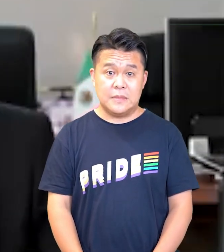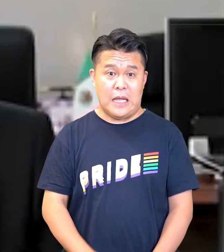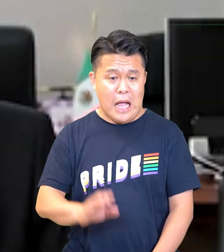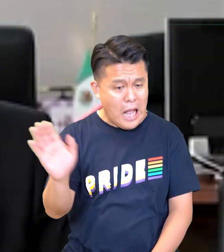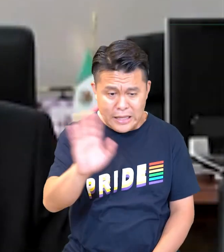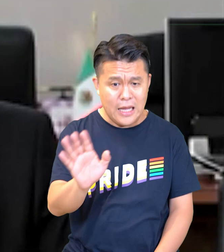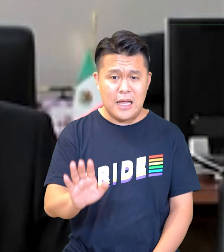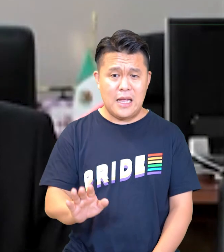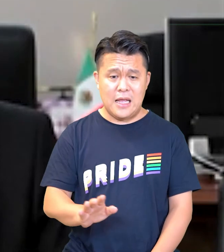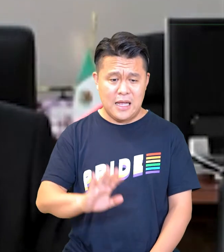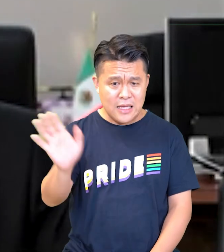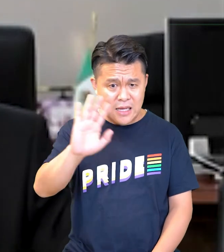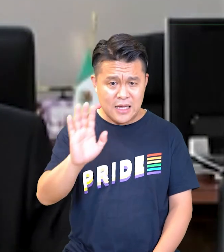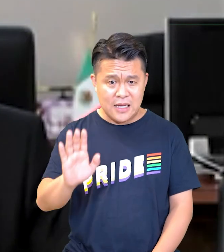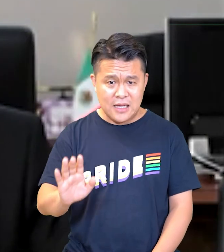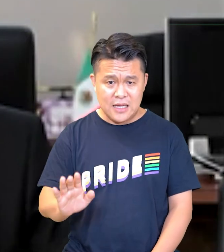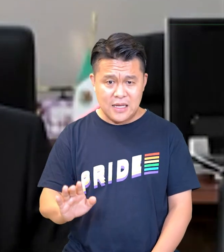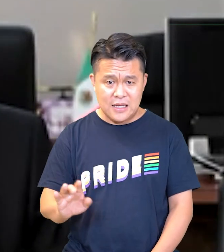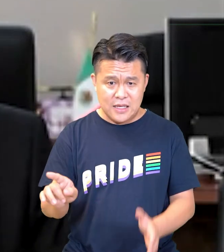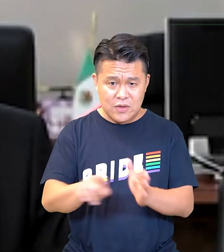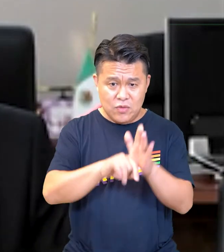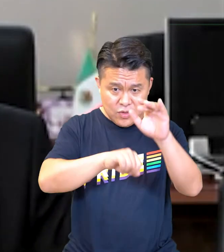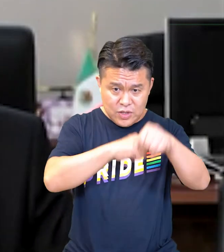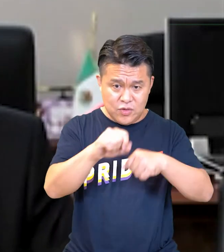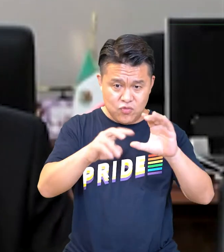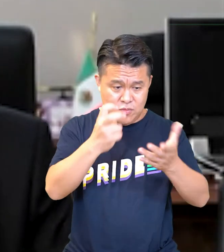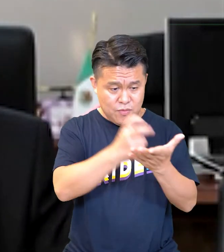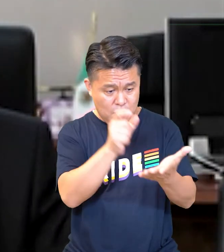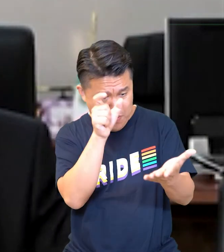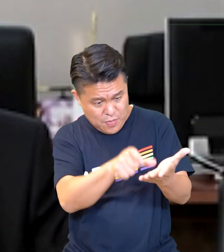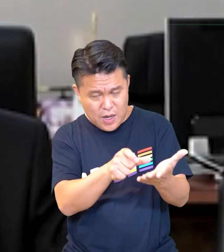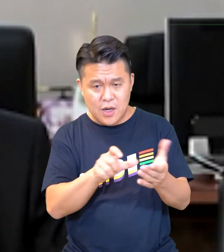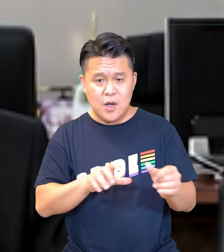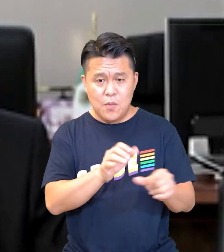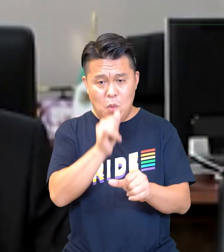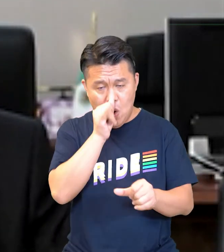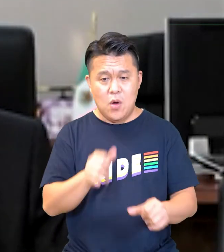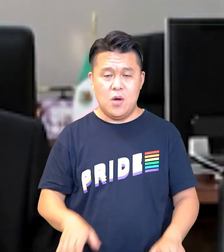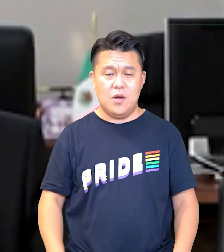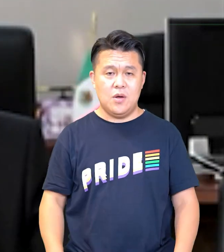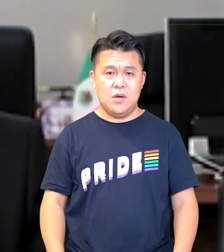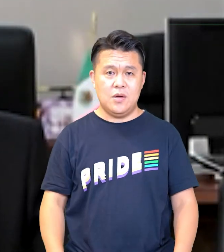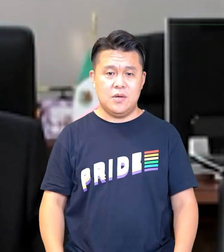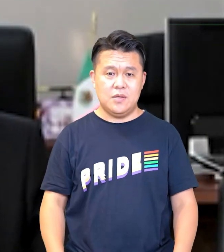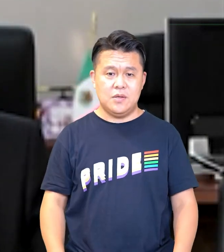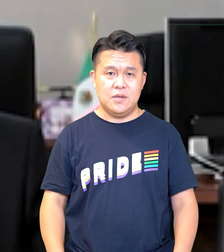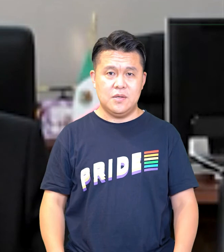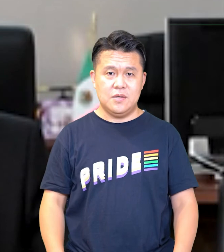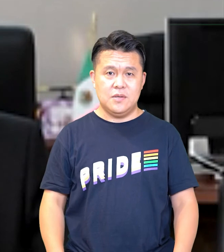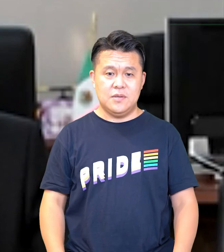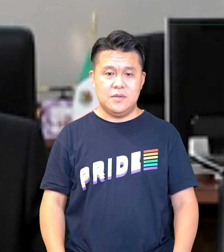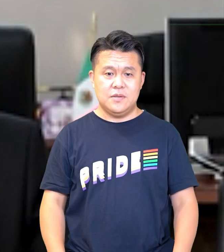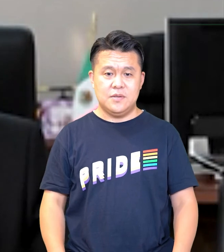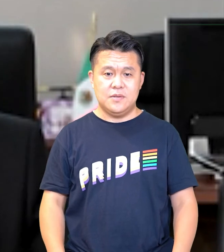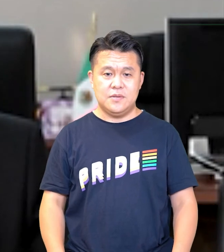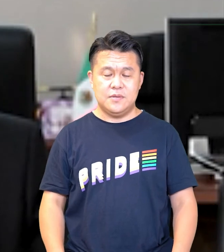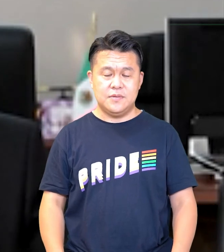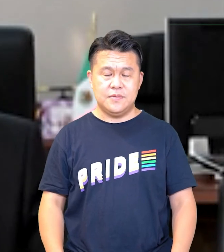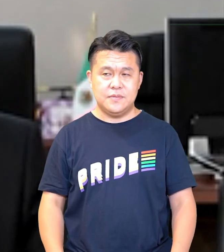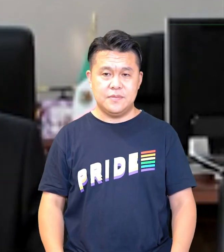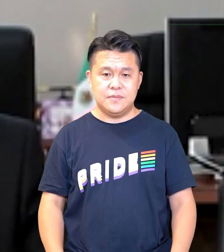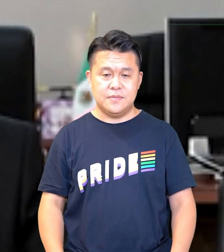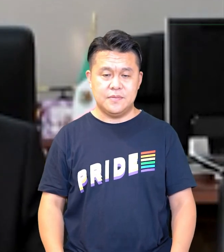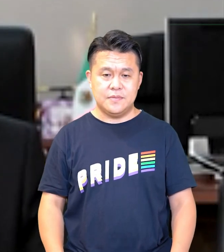Definitely no. The freedom of religion is protected by the